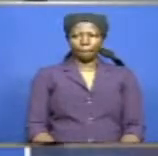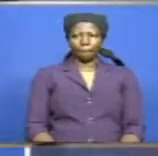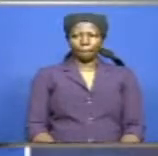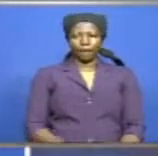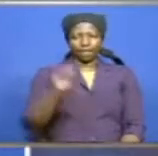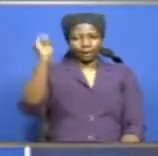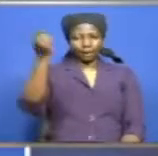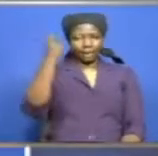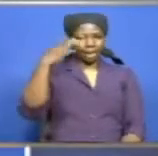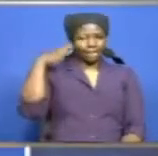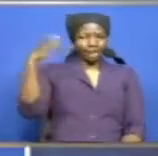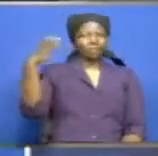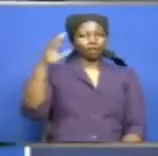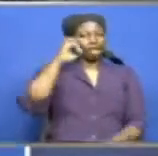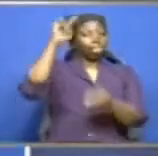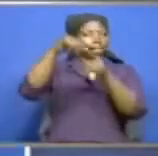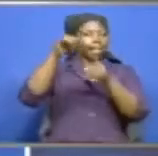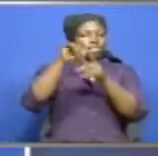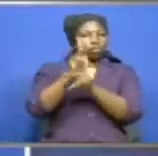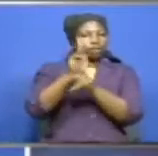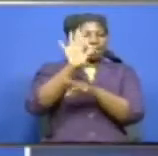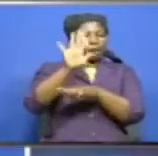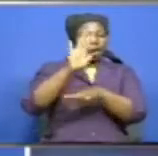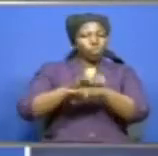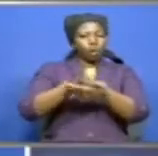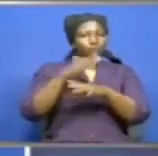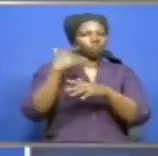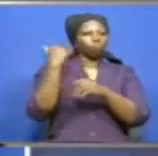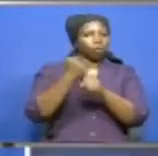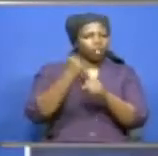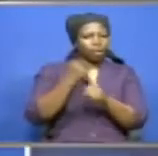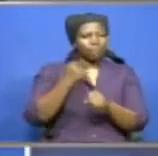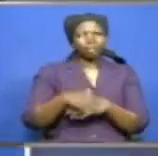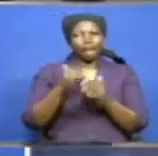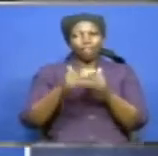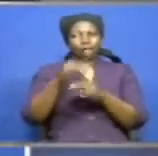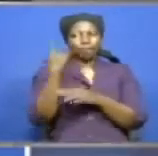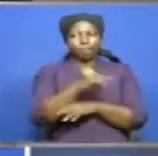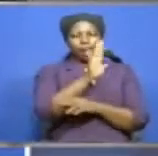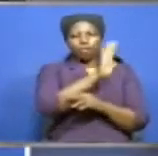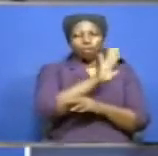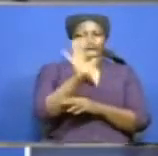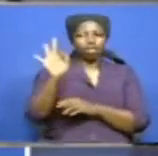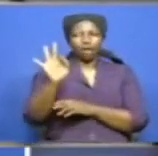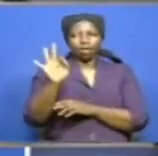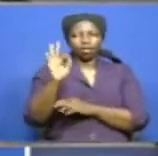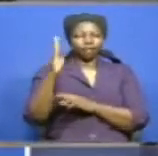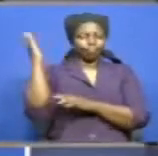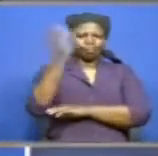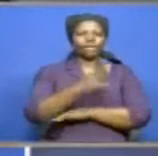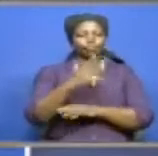The Kenyan champions will be targeting to maintain their good run after trouncing Muzinga of Burundi by three straight sets in their opening